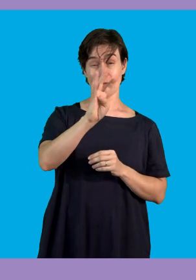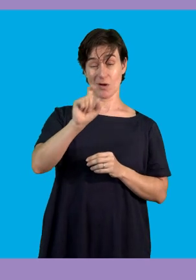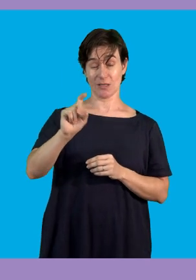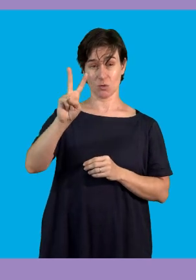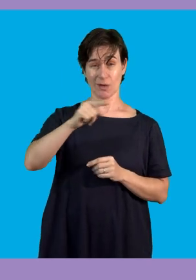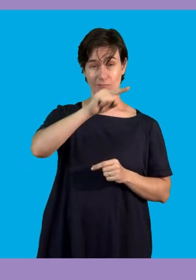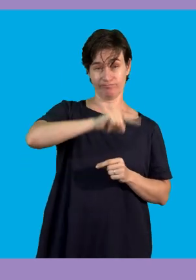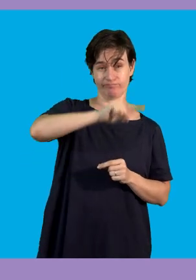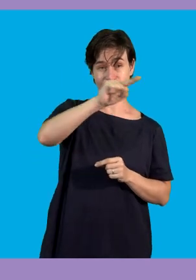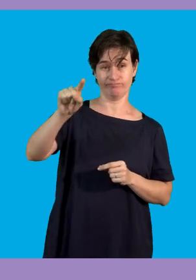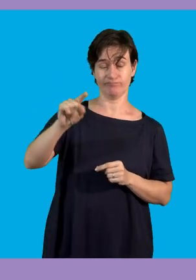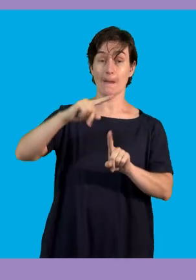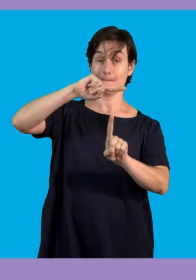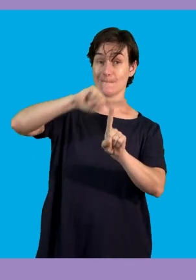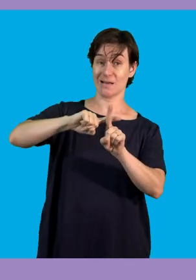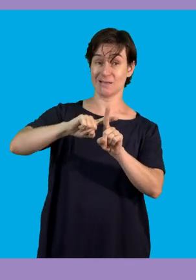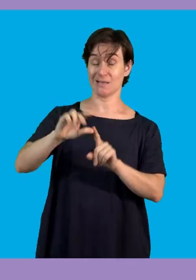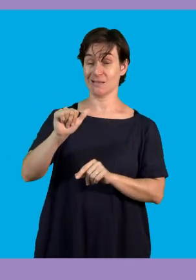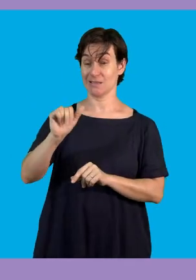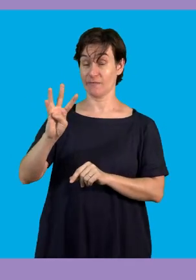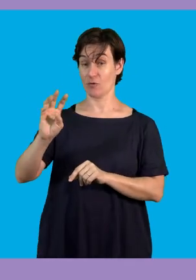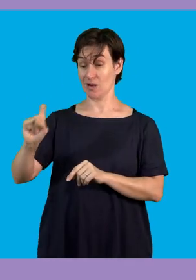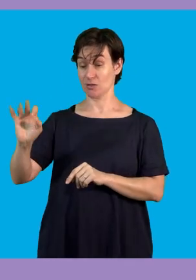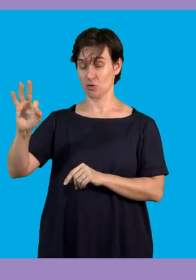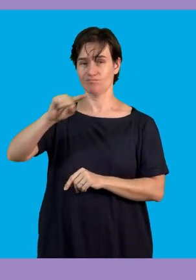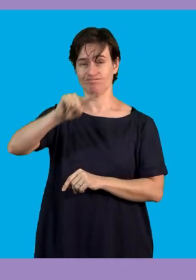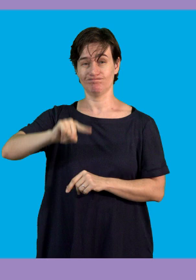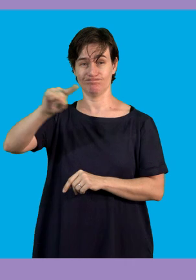of 64x cubed.